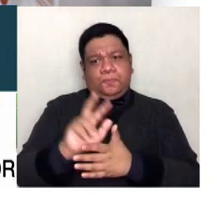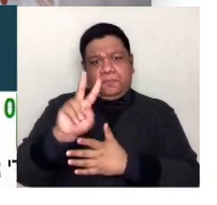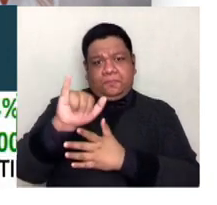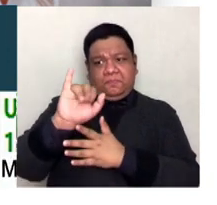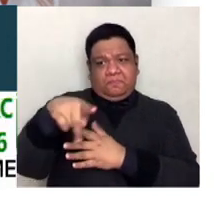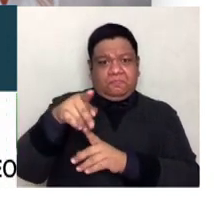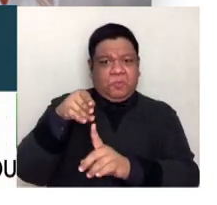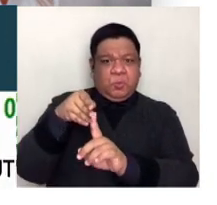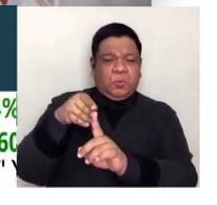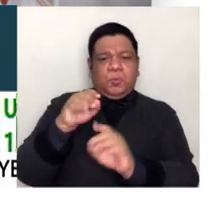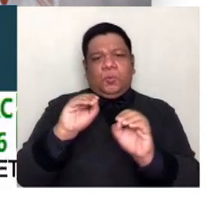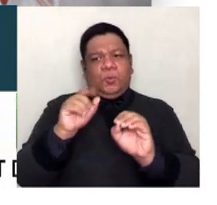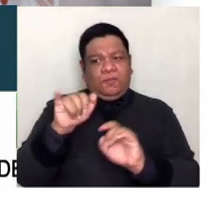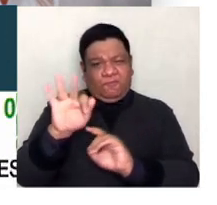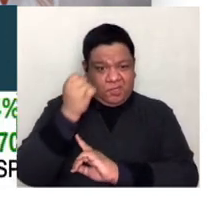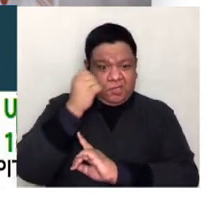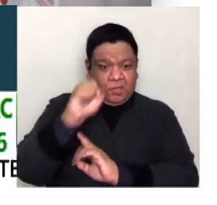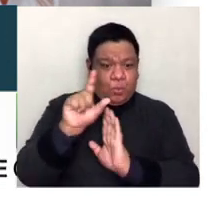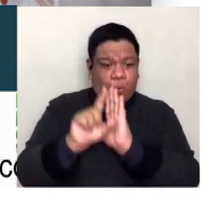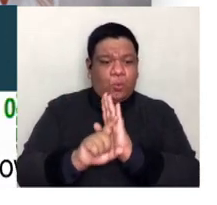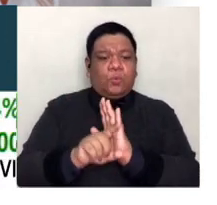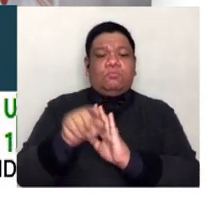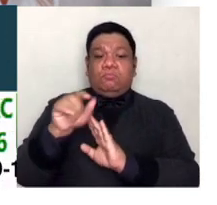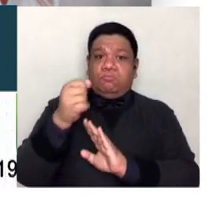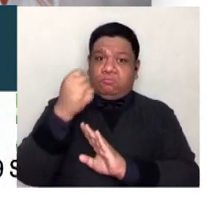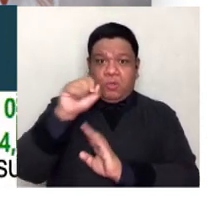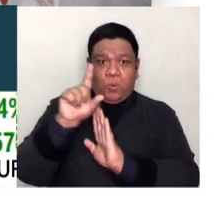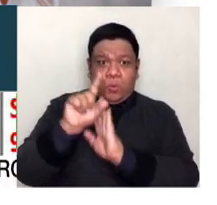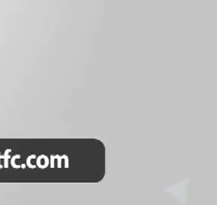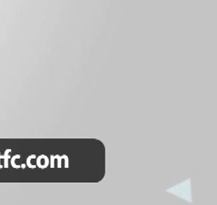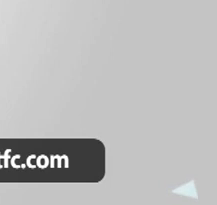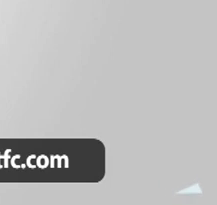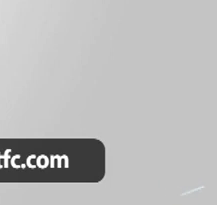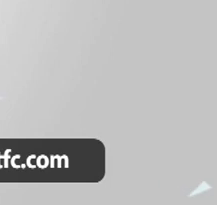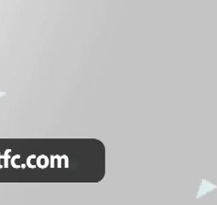for anybody that's violated the law. If he violated the law, he should be held responsible.